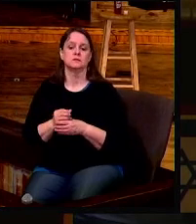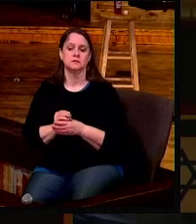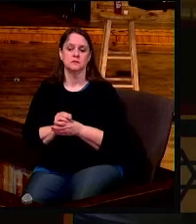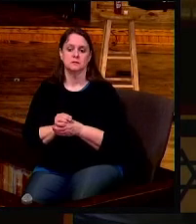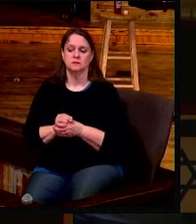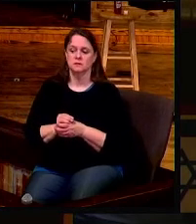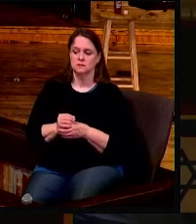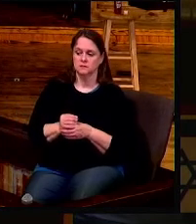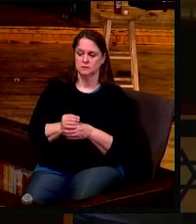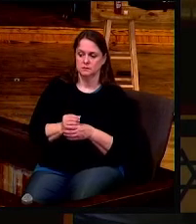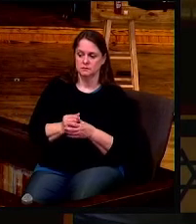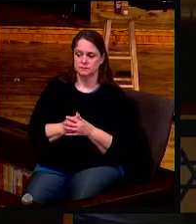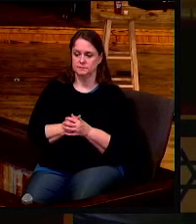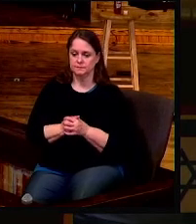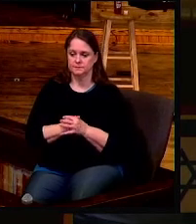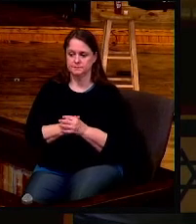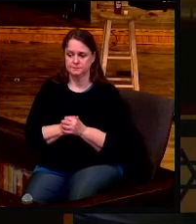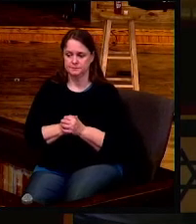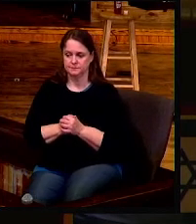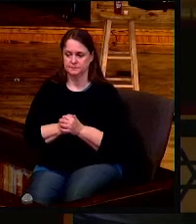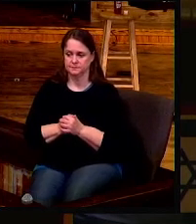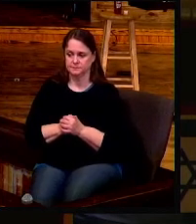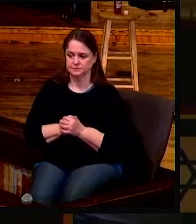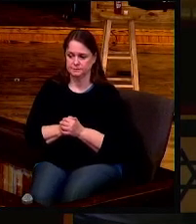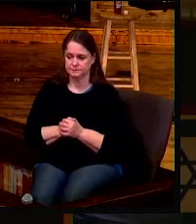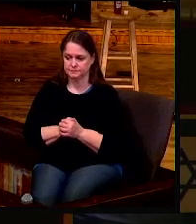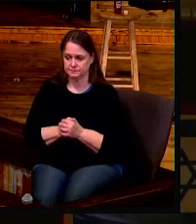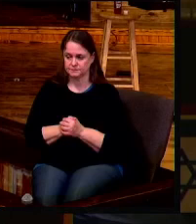have. Vote for those people.